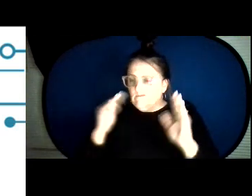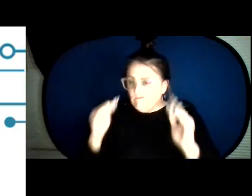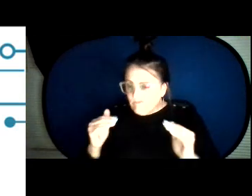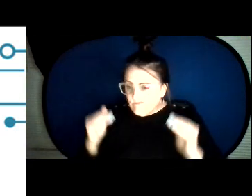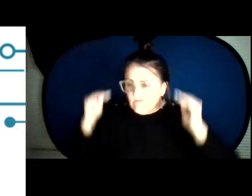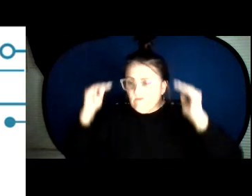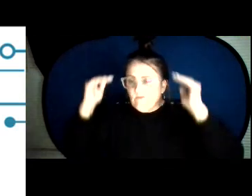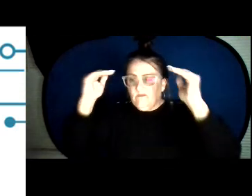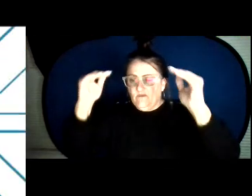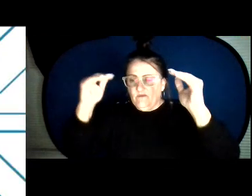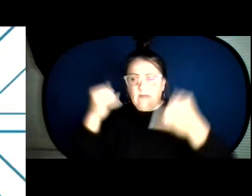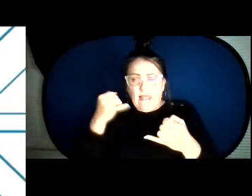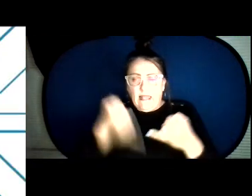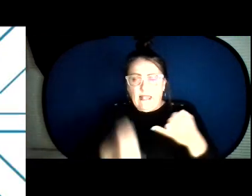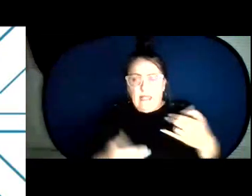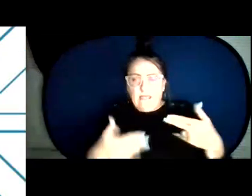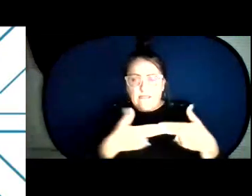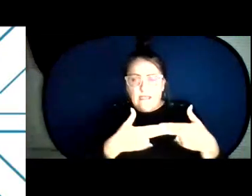last slide. Next one.